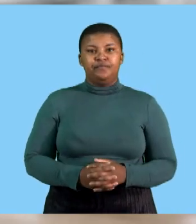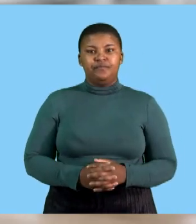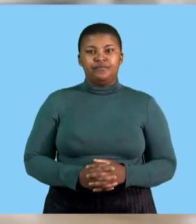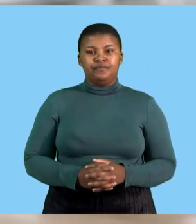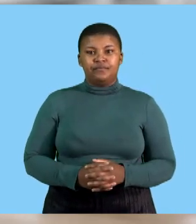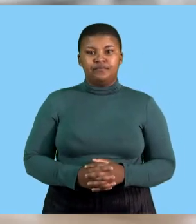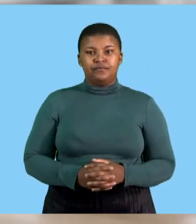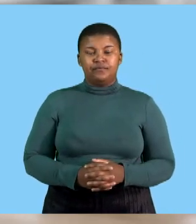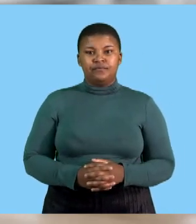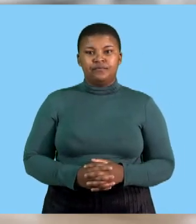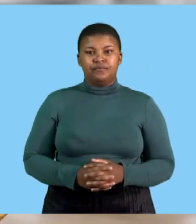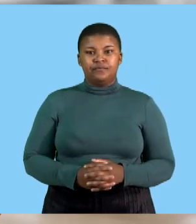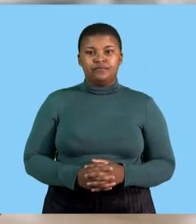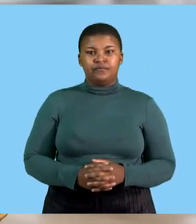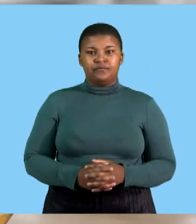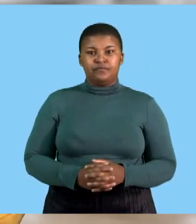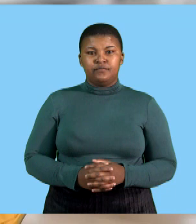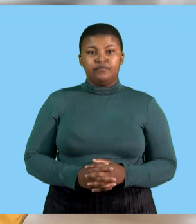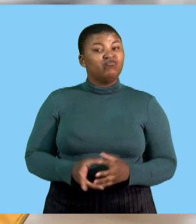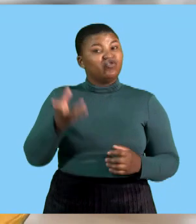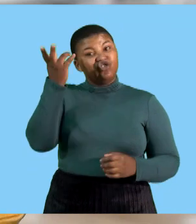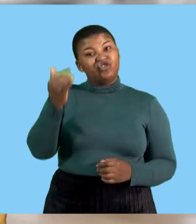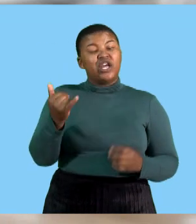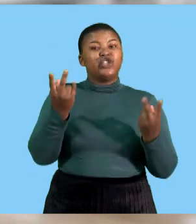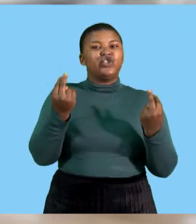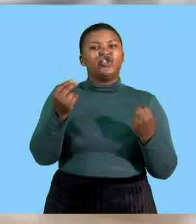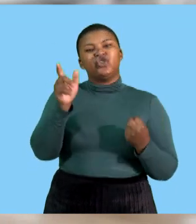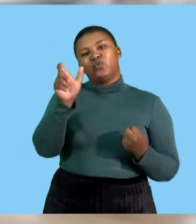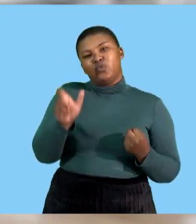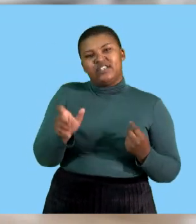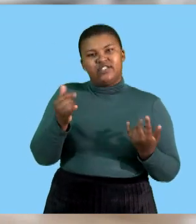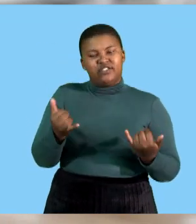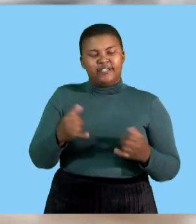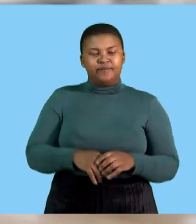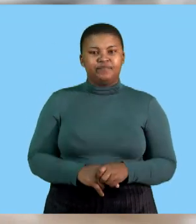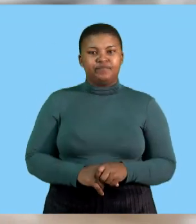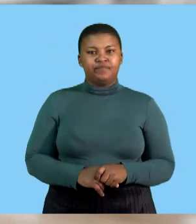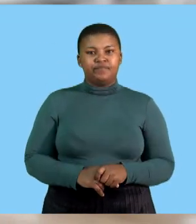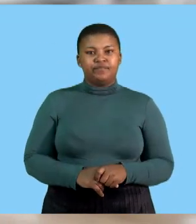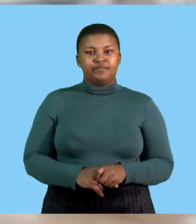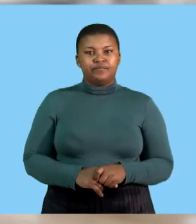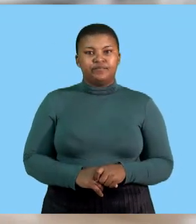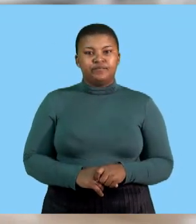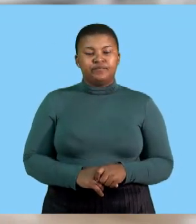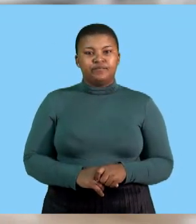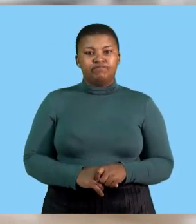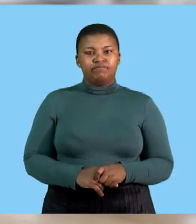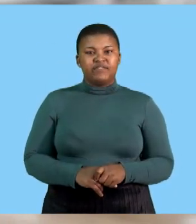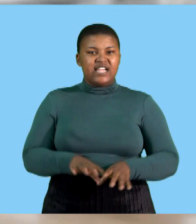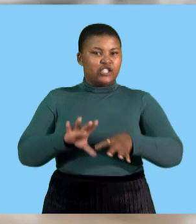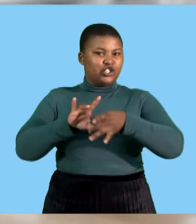business environment. So let's take a look at our new word for this lesson. And we're going to look at the word